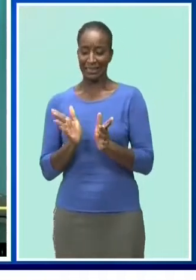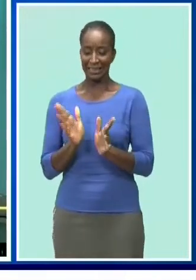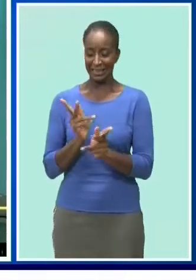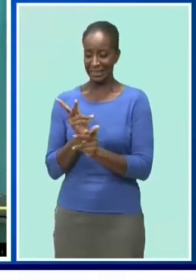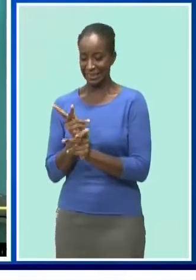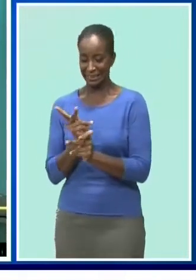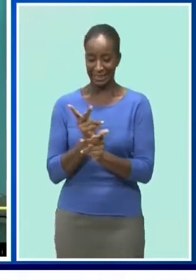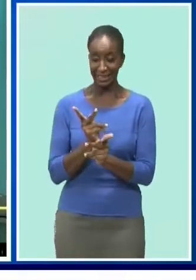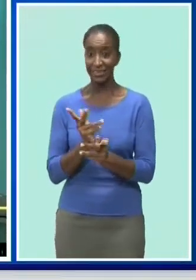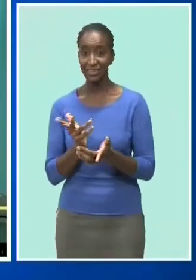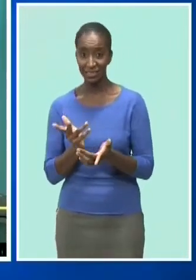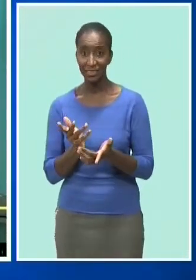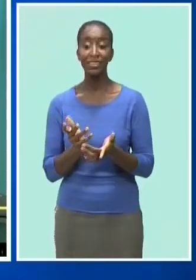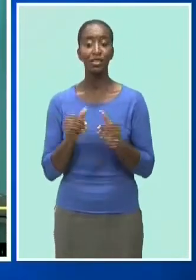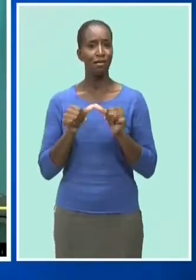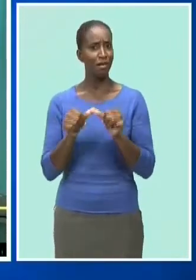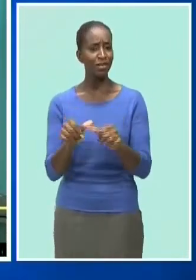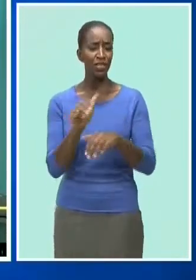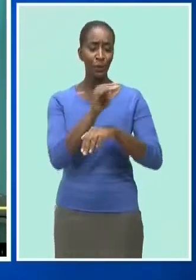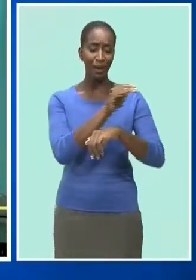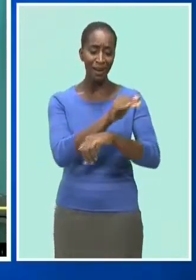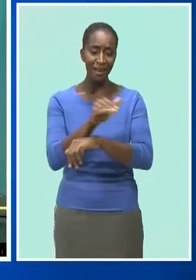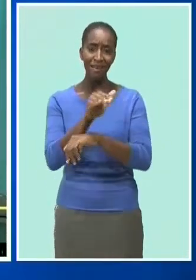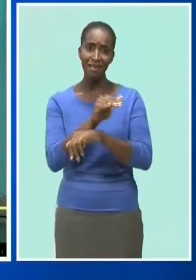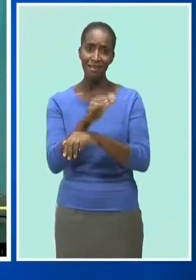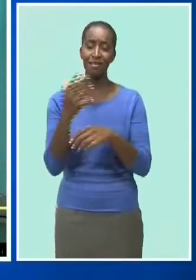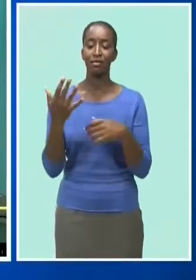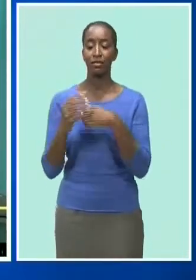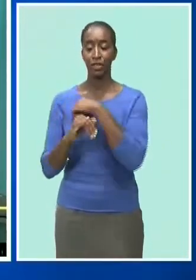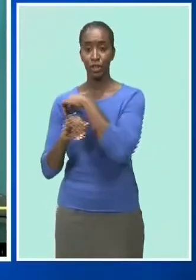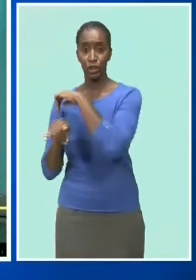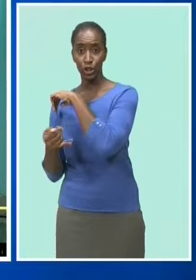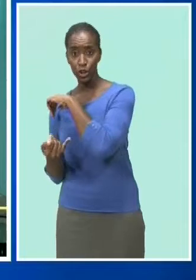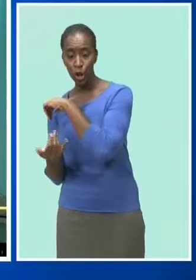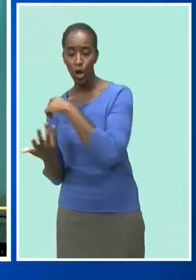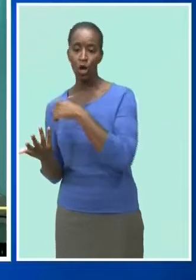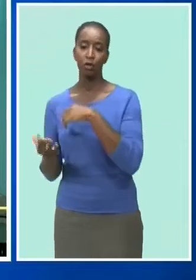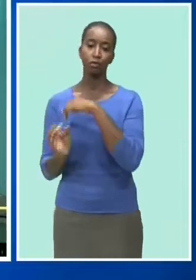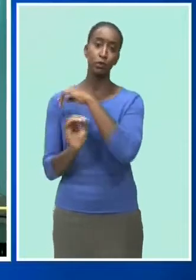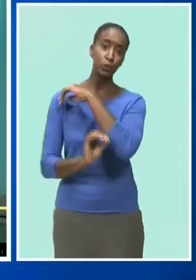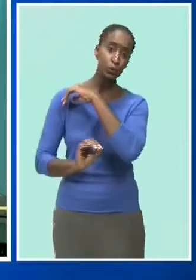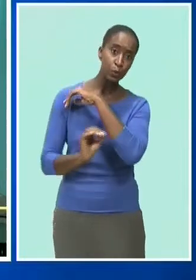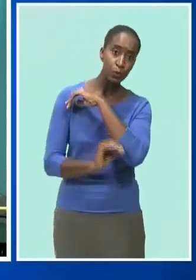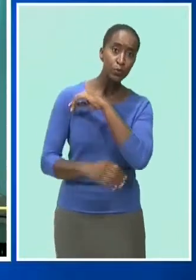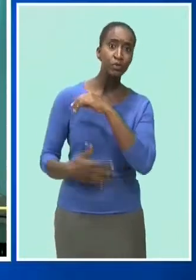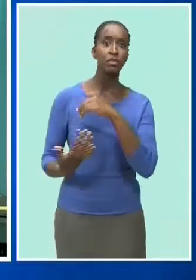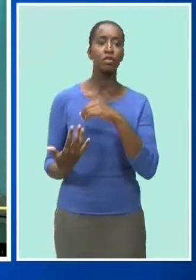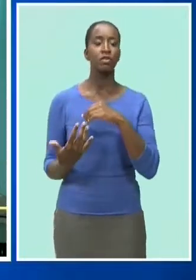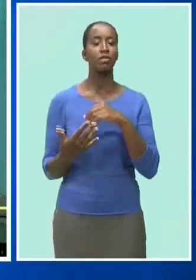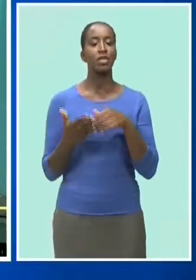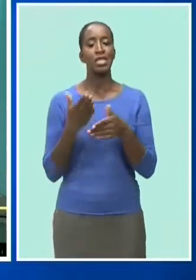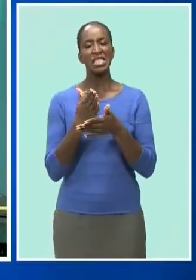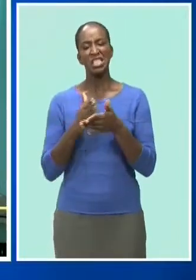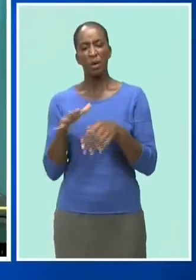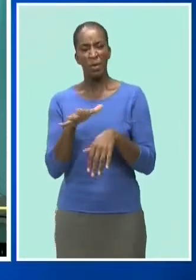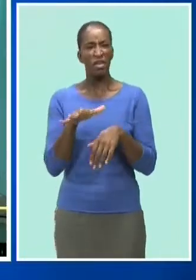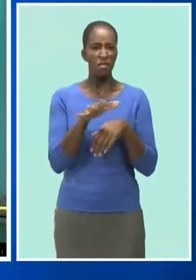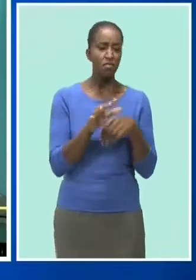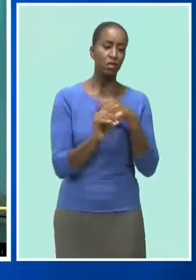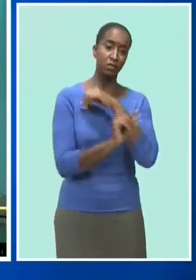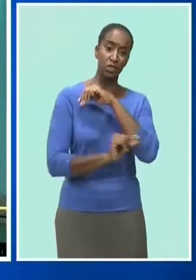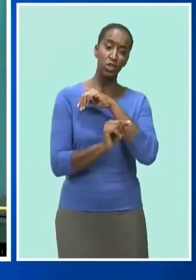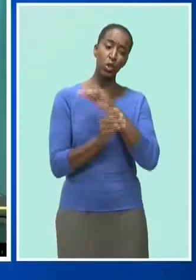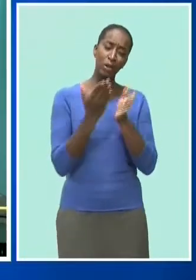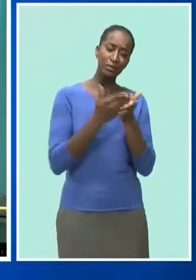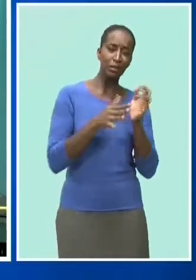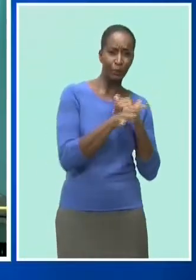fact, we're still continuing with the nightly shutoffs in the St. John, parts of St. Joseph, parts of St. George area.